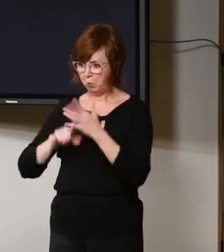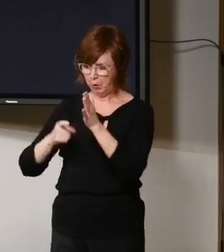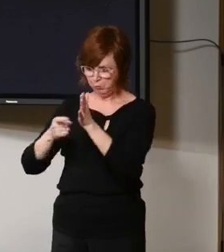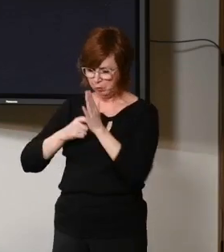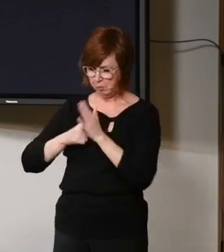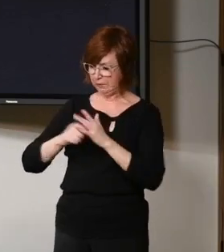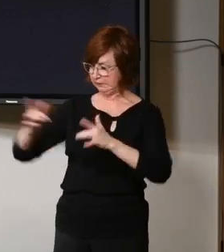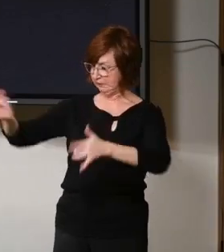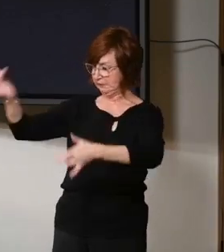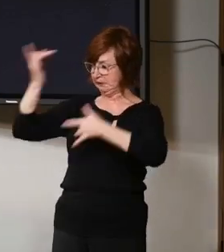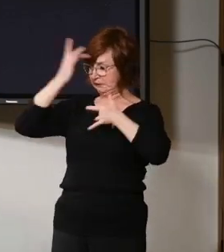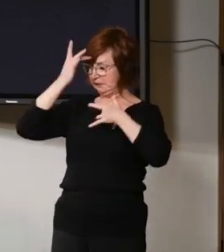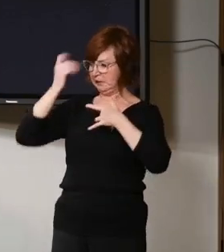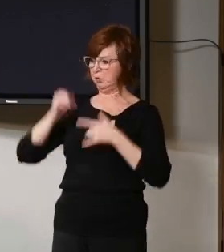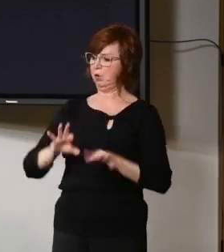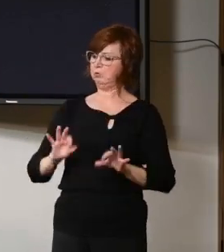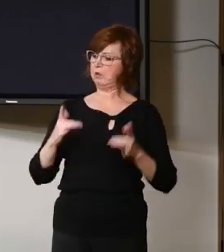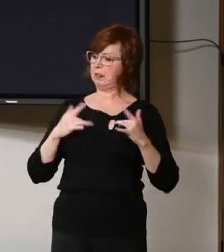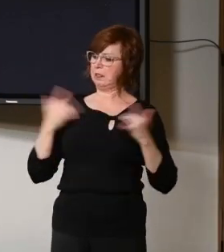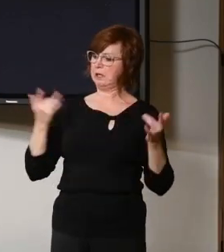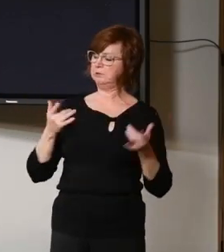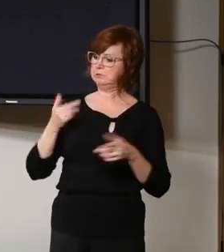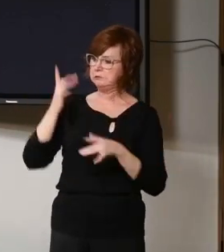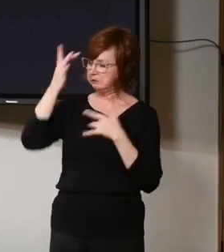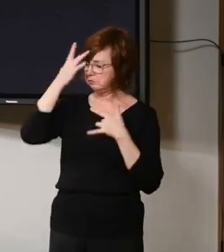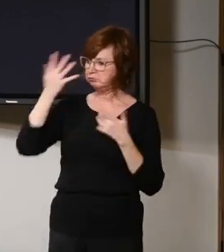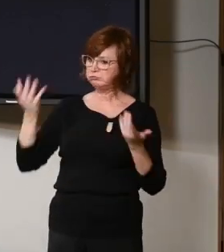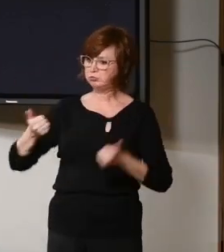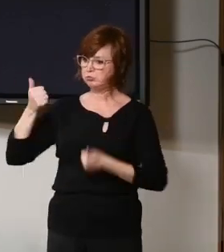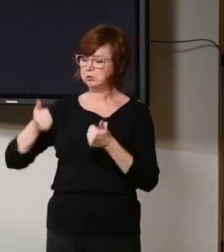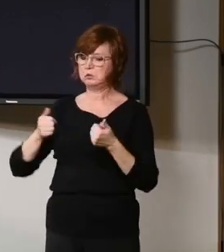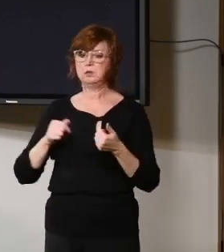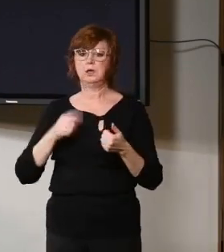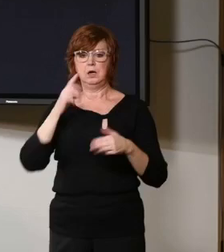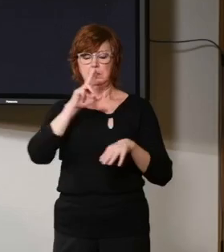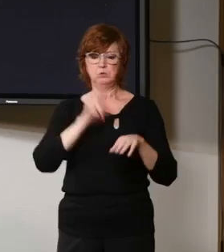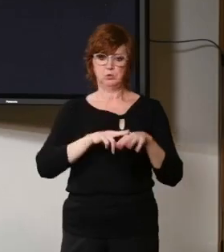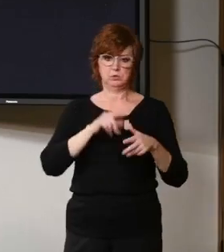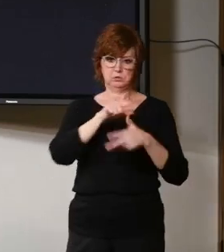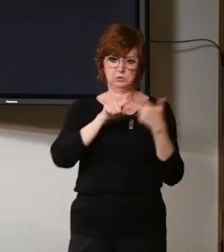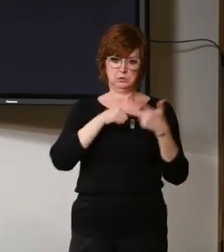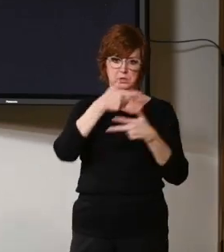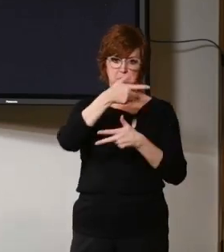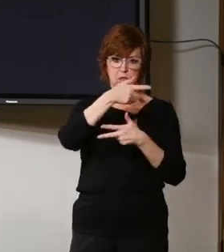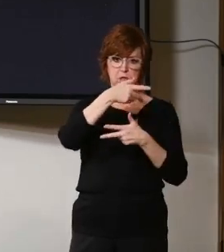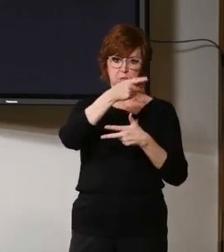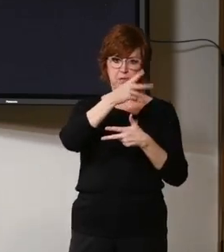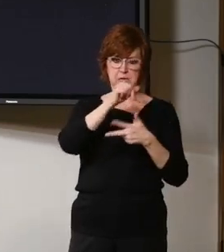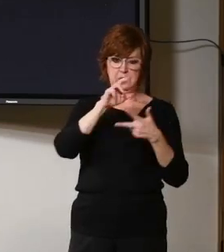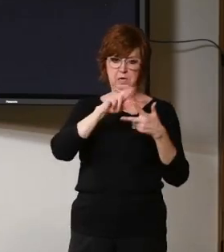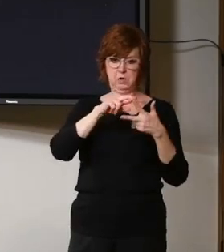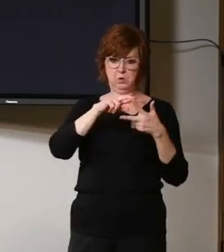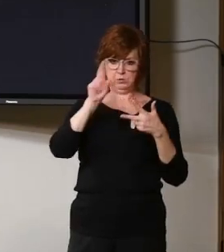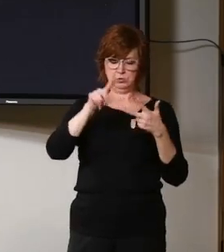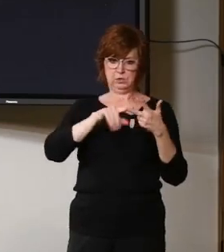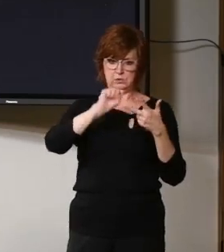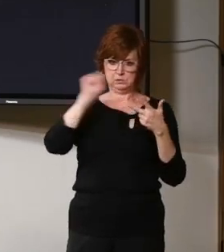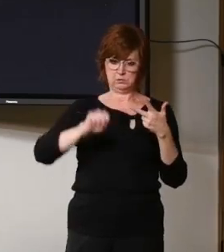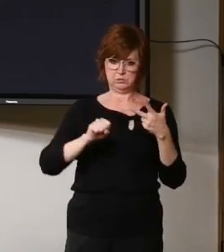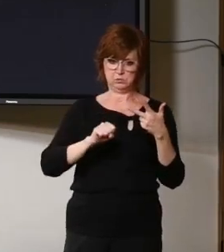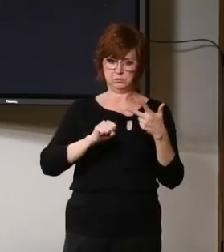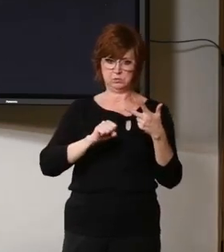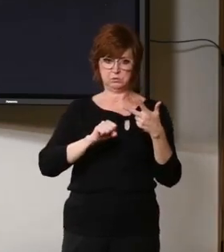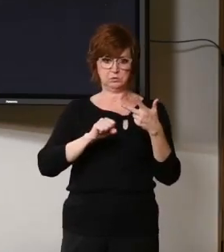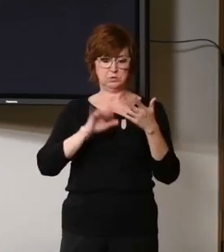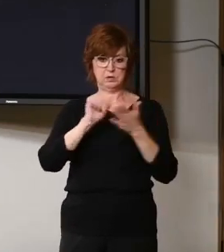require. Also, always understanding that in our bigger centers, and that's the Saskatoons, the Regina, and the PA, that also draw patients from other areas